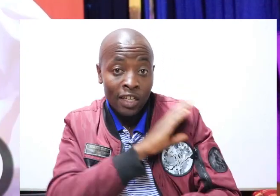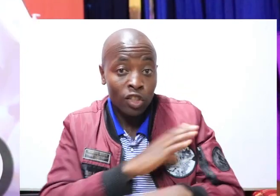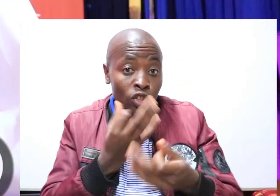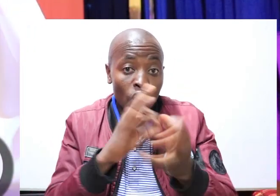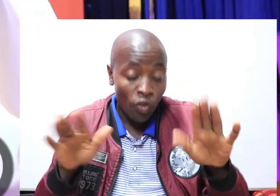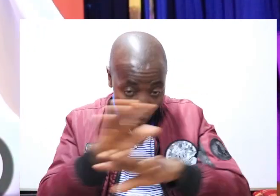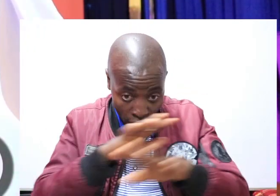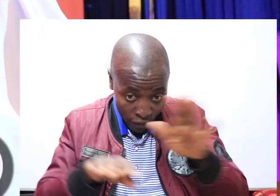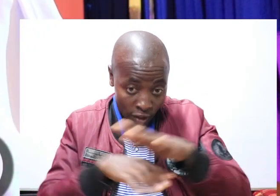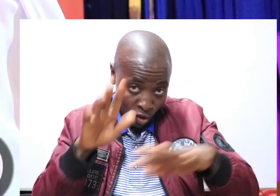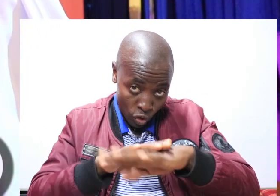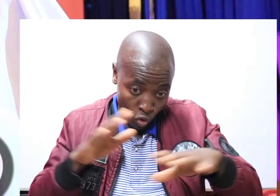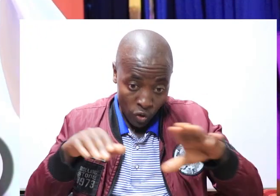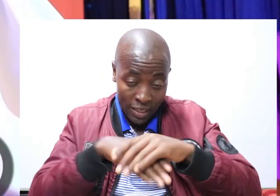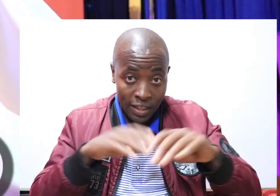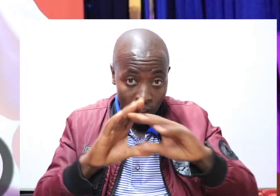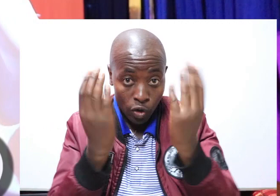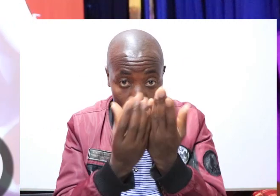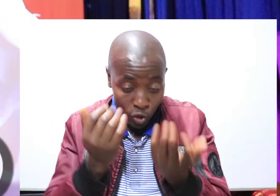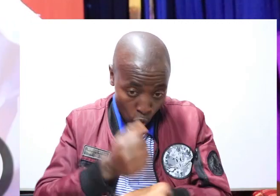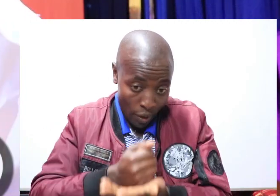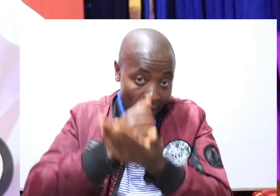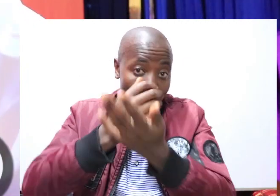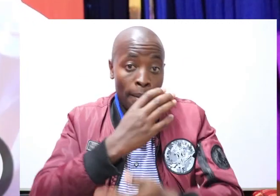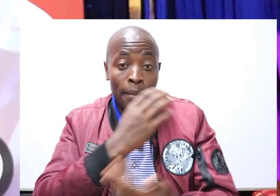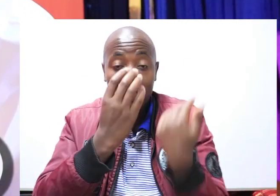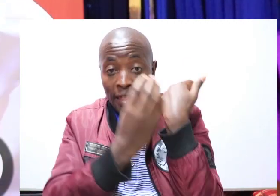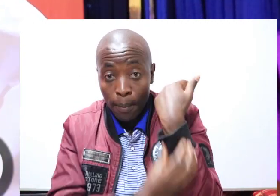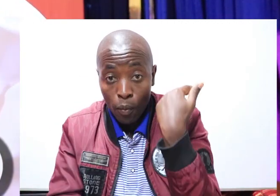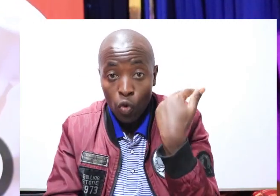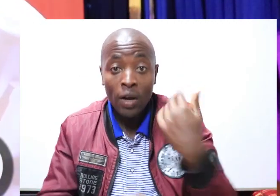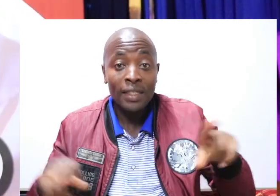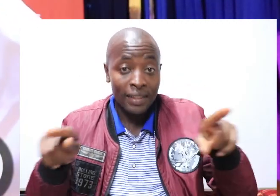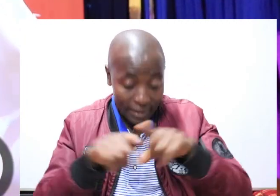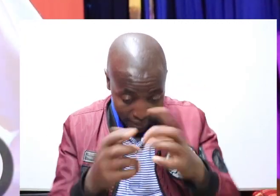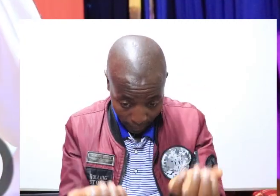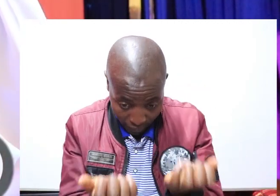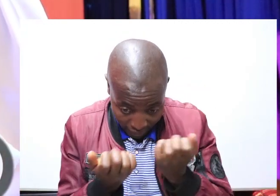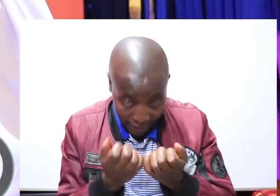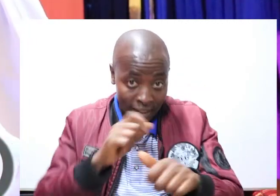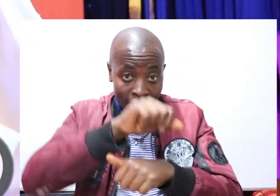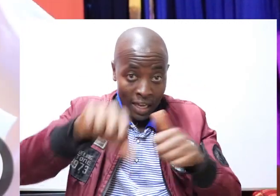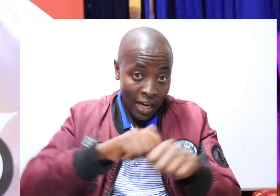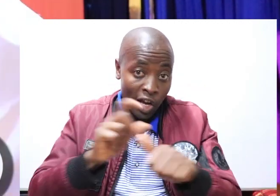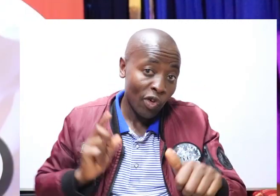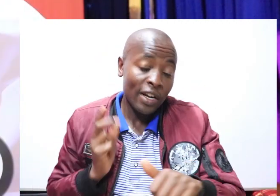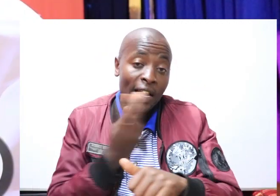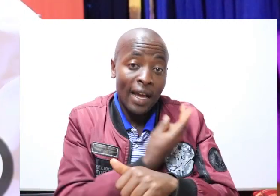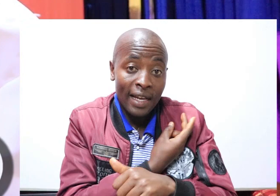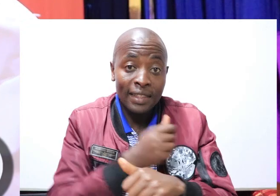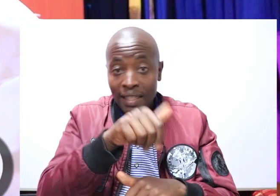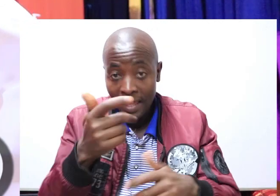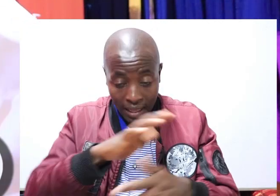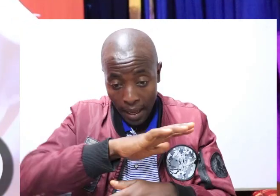our communities. He's also calling us to help the poor and the needy all around us. The other phase